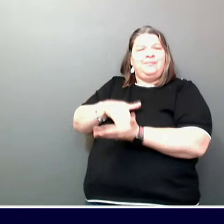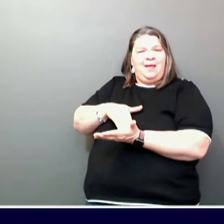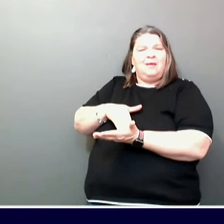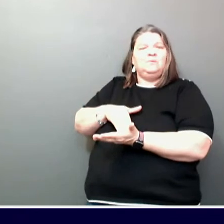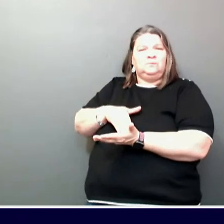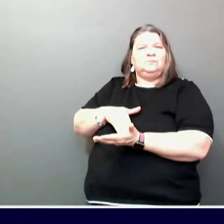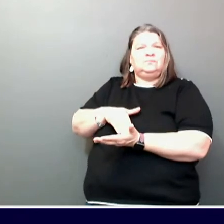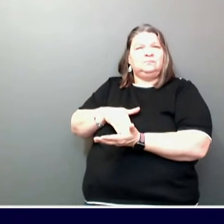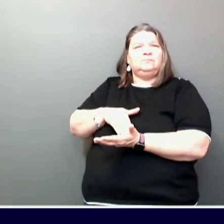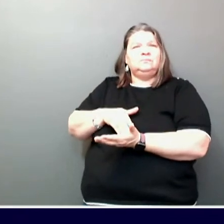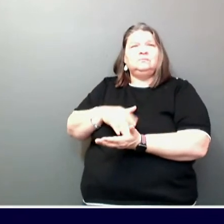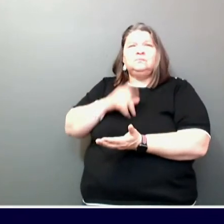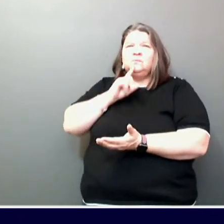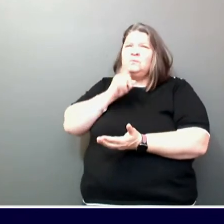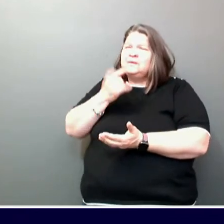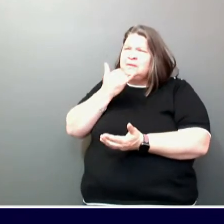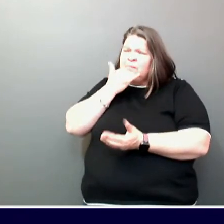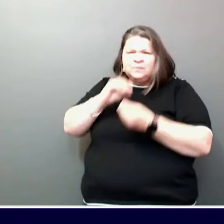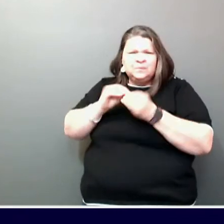now stands at